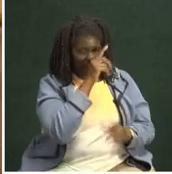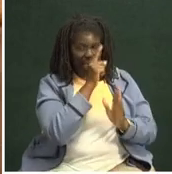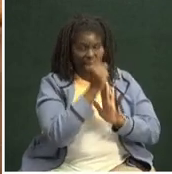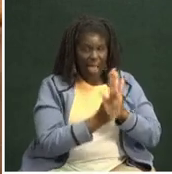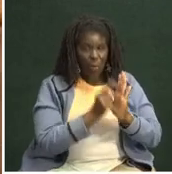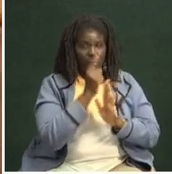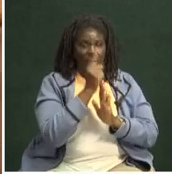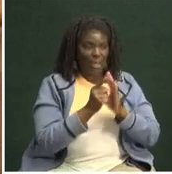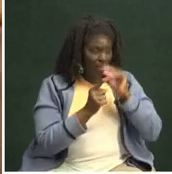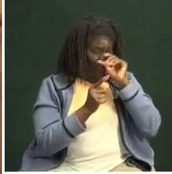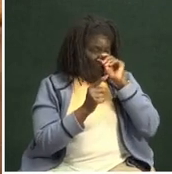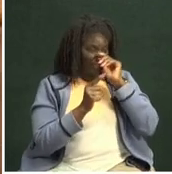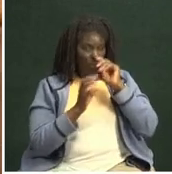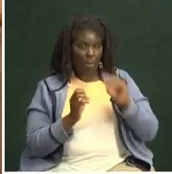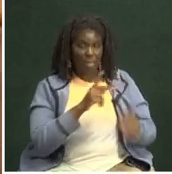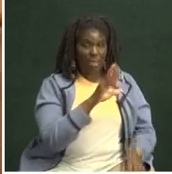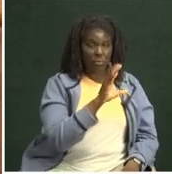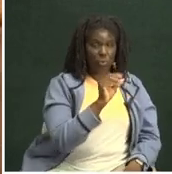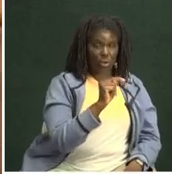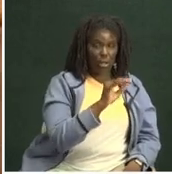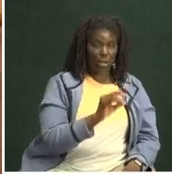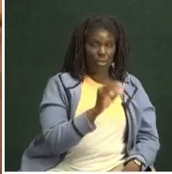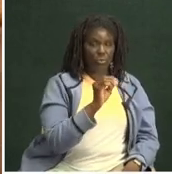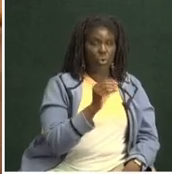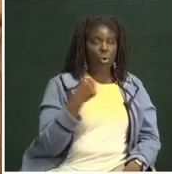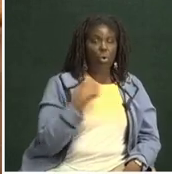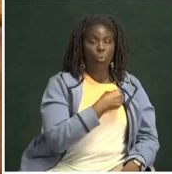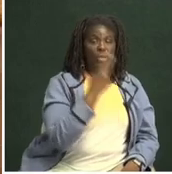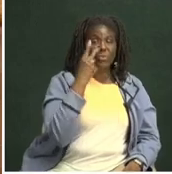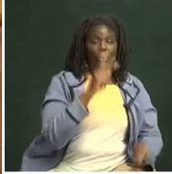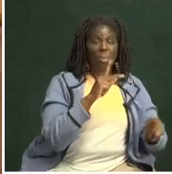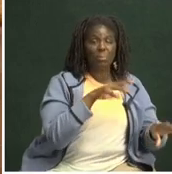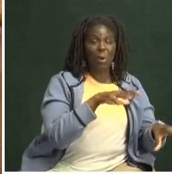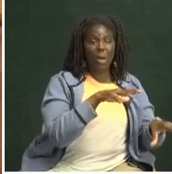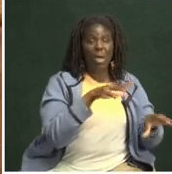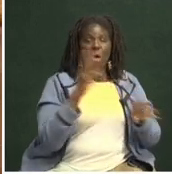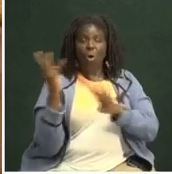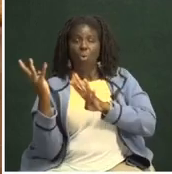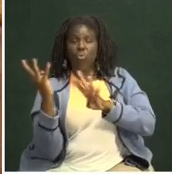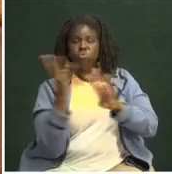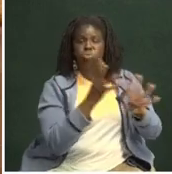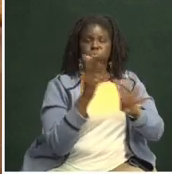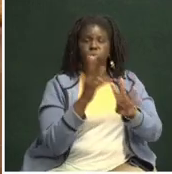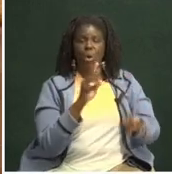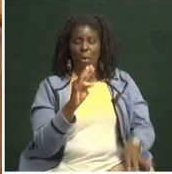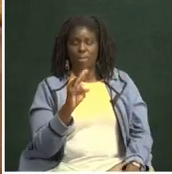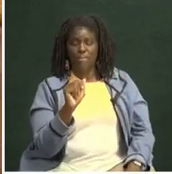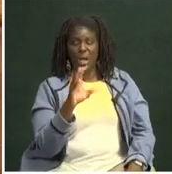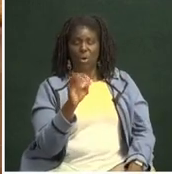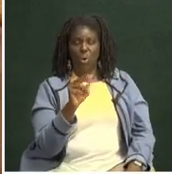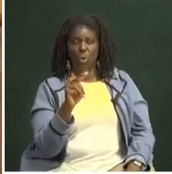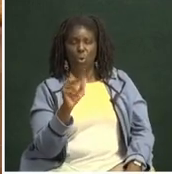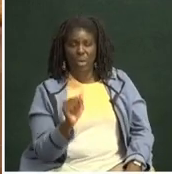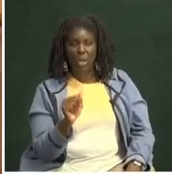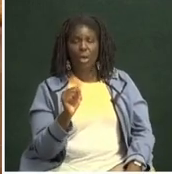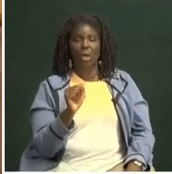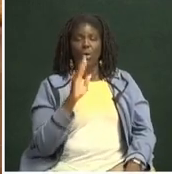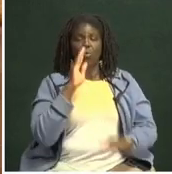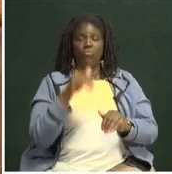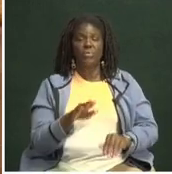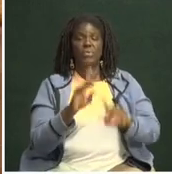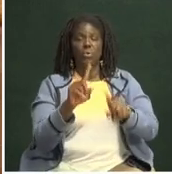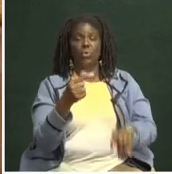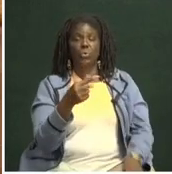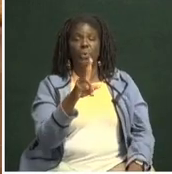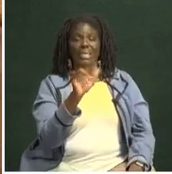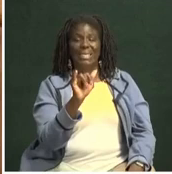Hours after my return to Konjo, we saw an exodus of people walking towards the Makona River to Guinea. When my